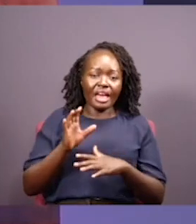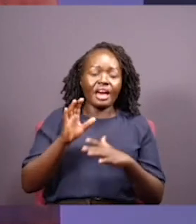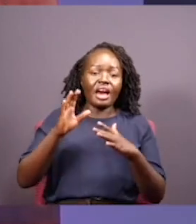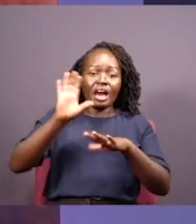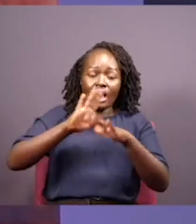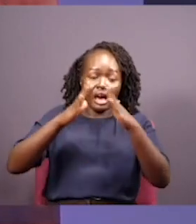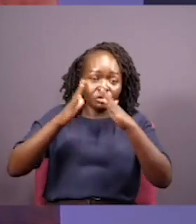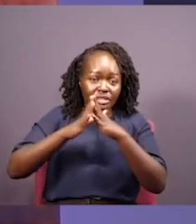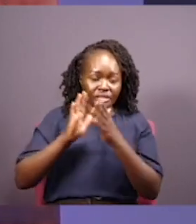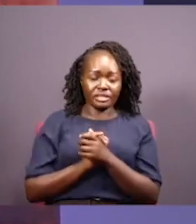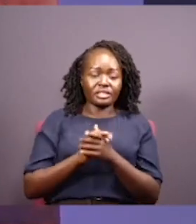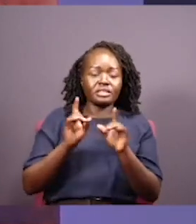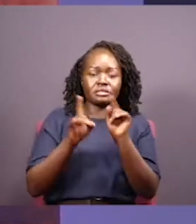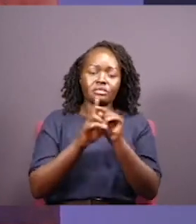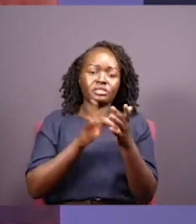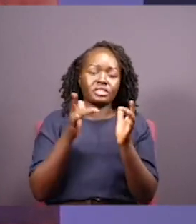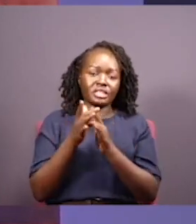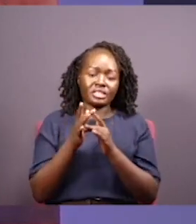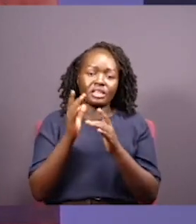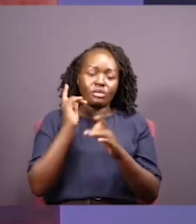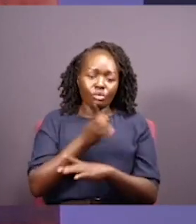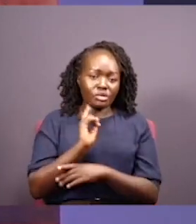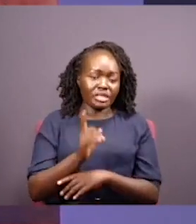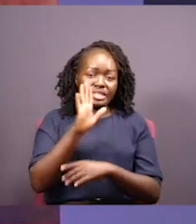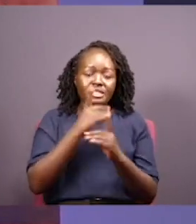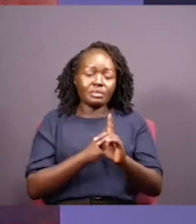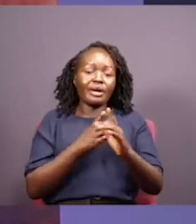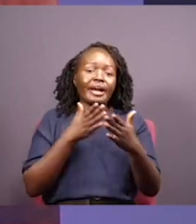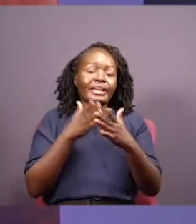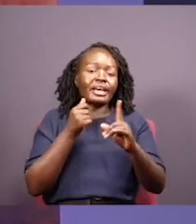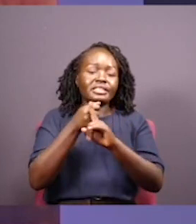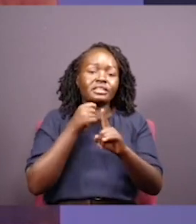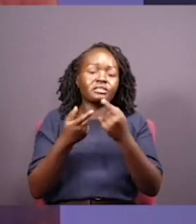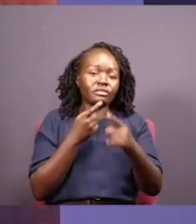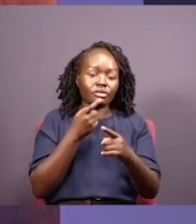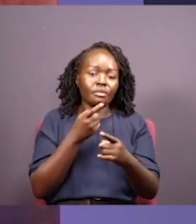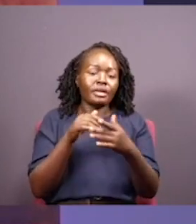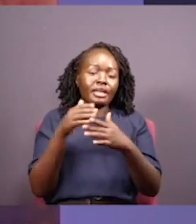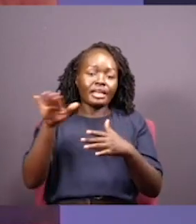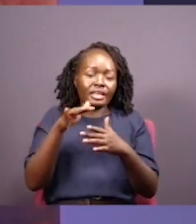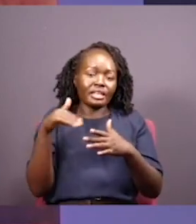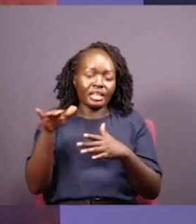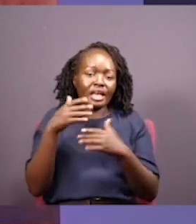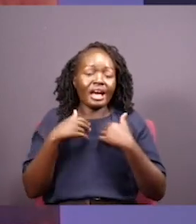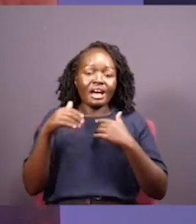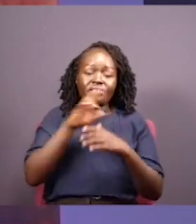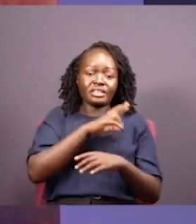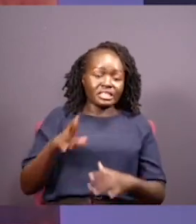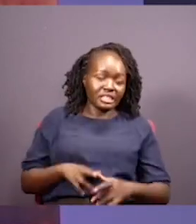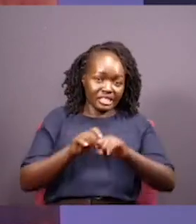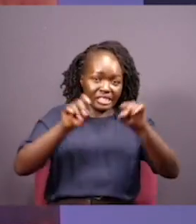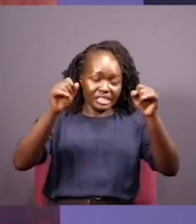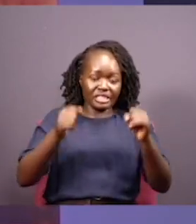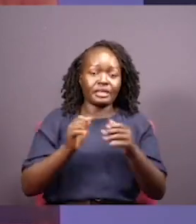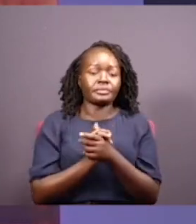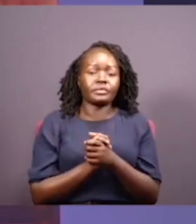Jesus was cautioning his disciples against attacks from the existing religious systems. And indeed, that's